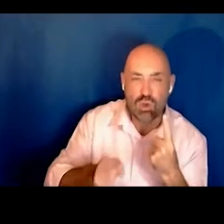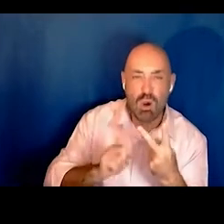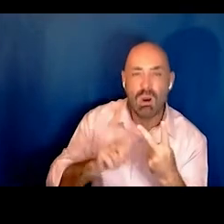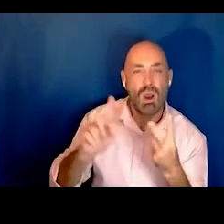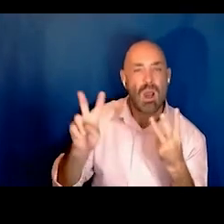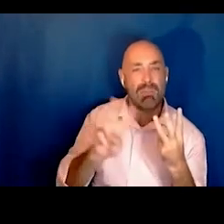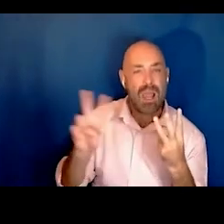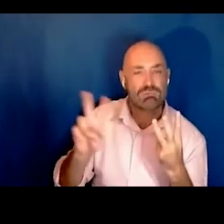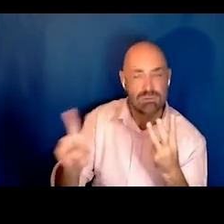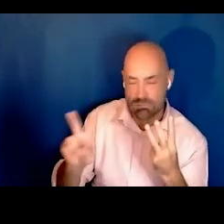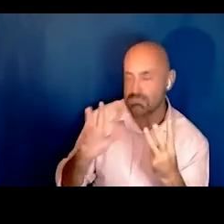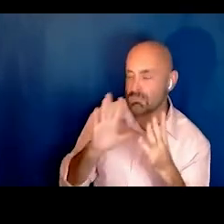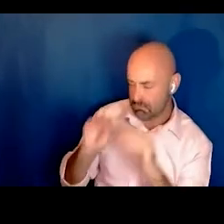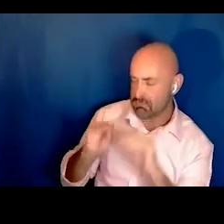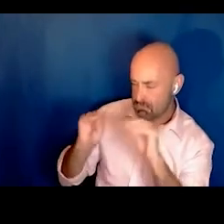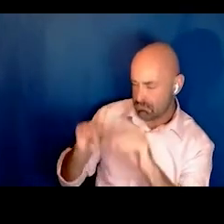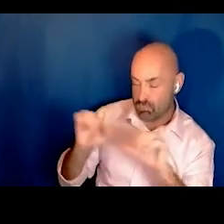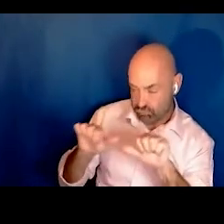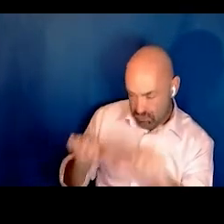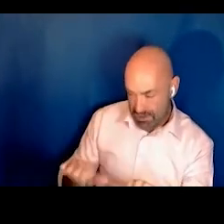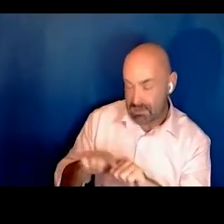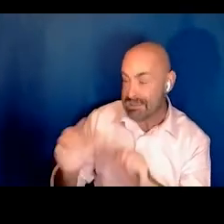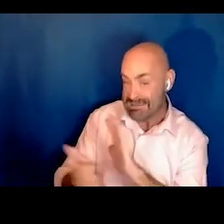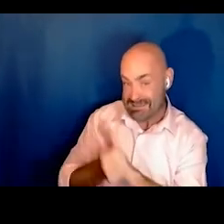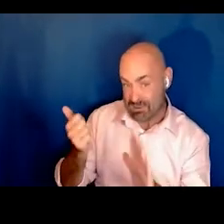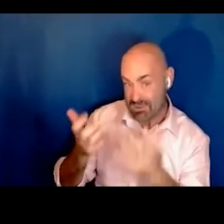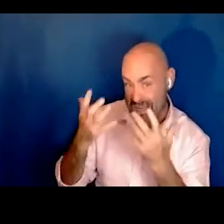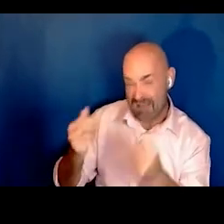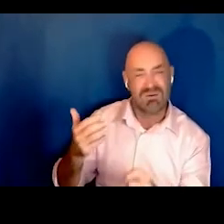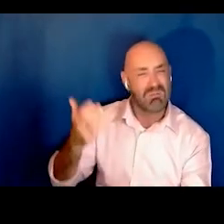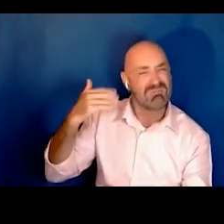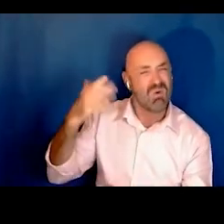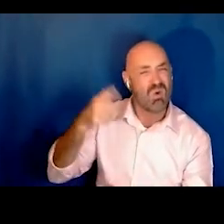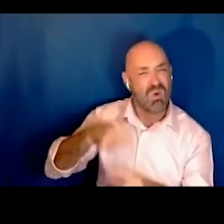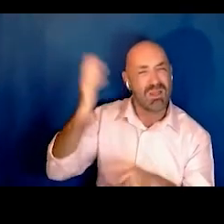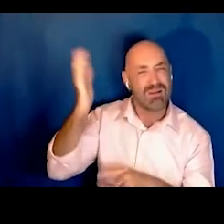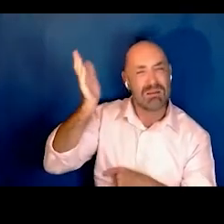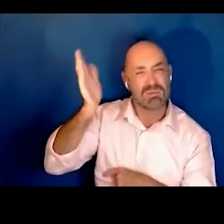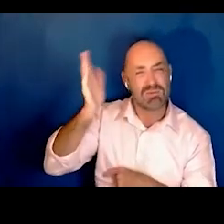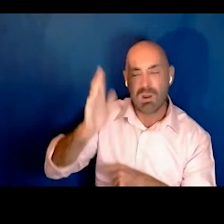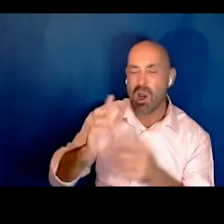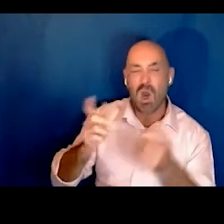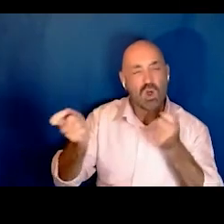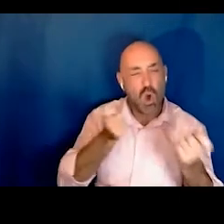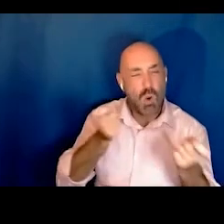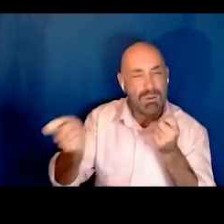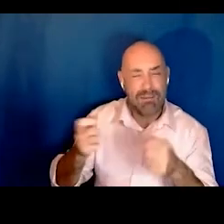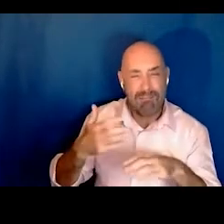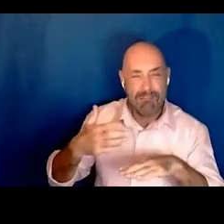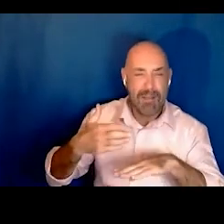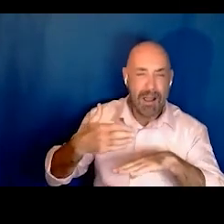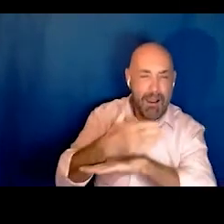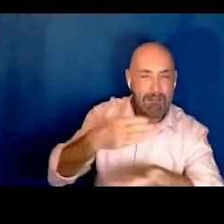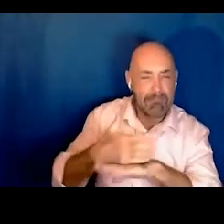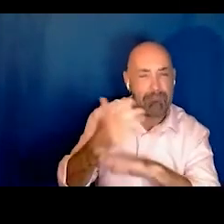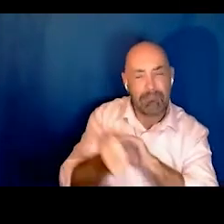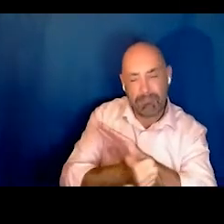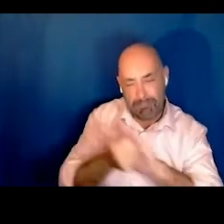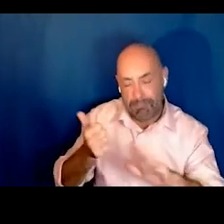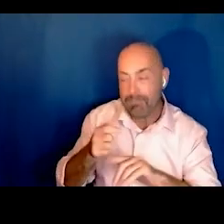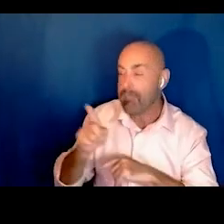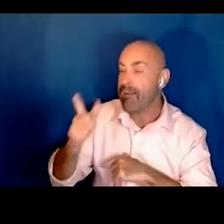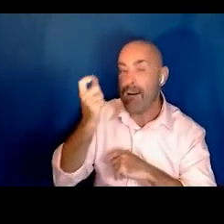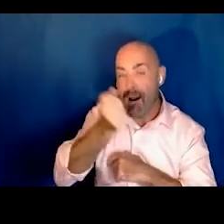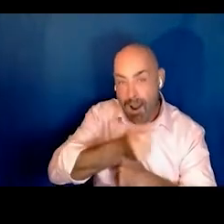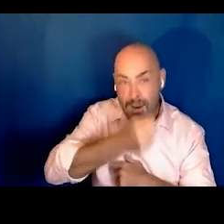parents, and make sure that those mental health skills we discussed earlier, those coping and acting skills, and that understanding of